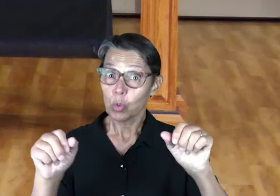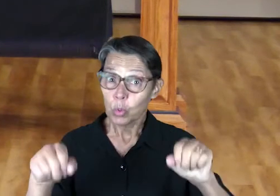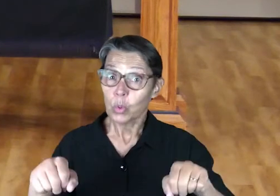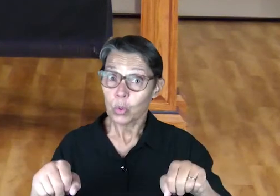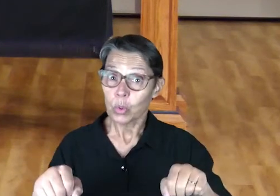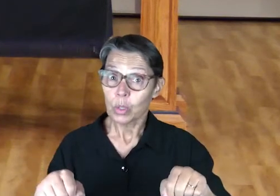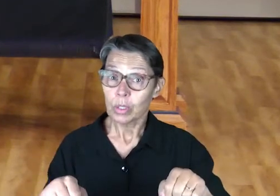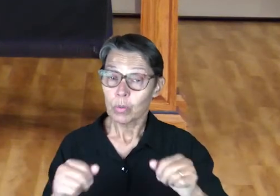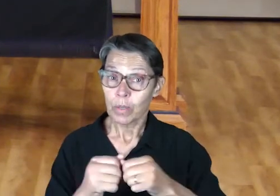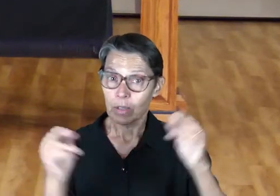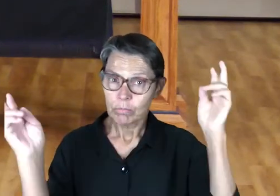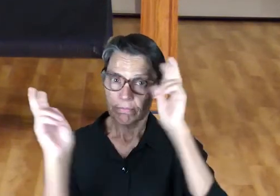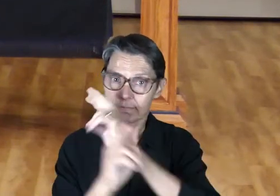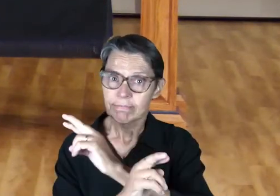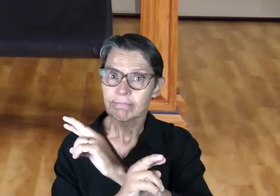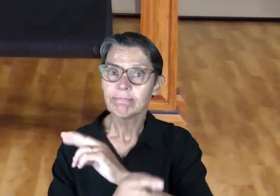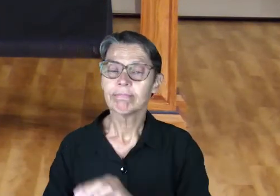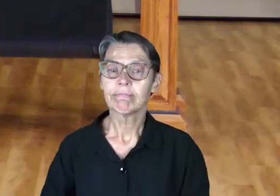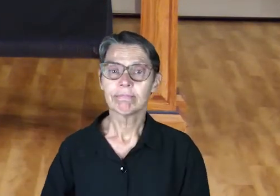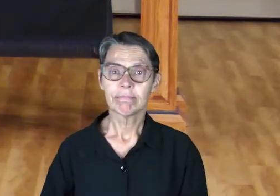how things get worked out.